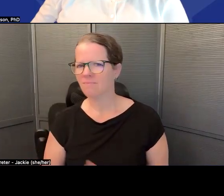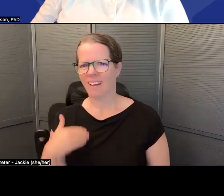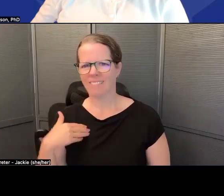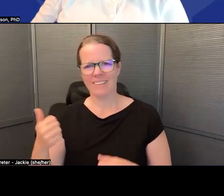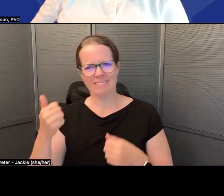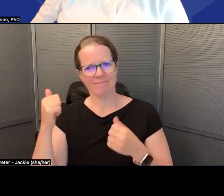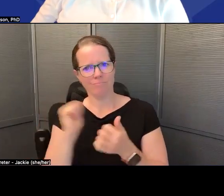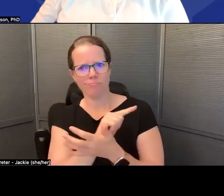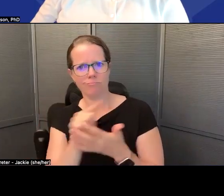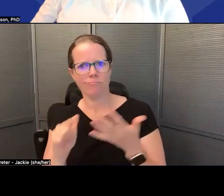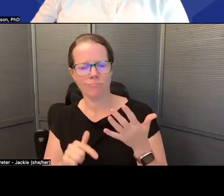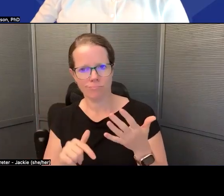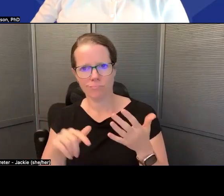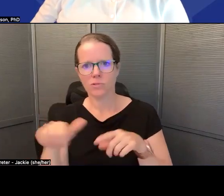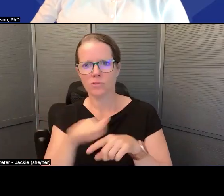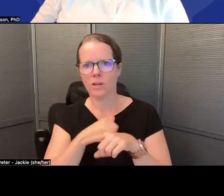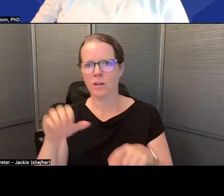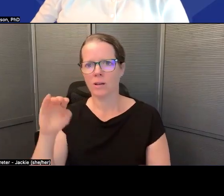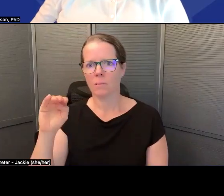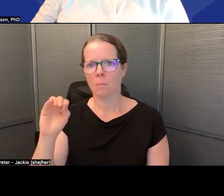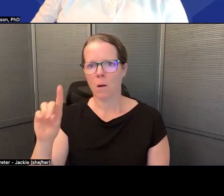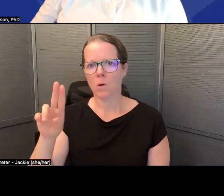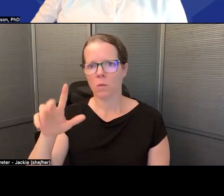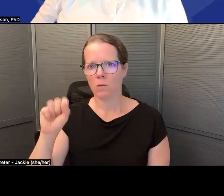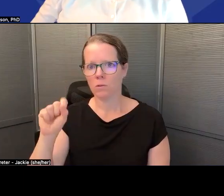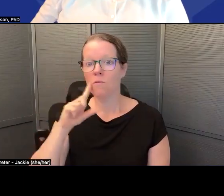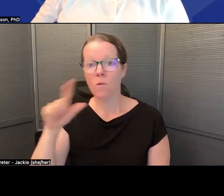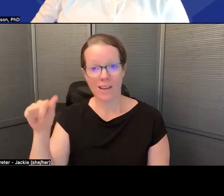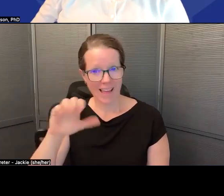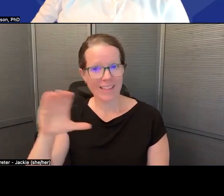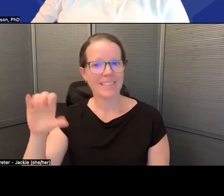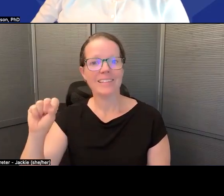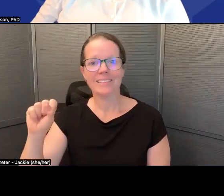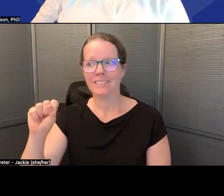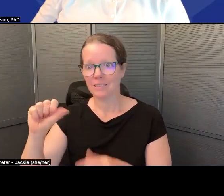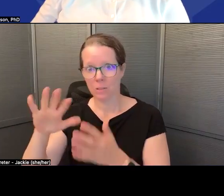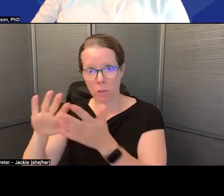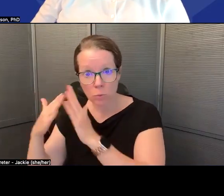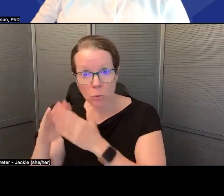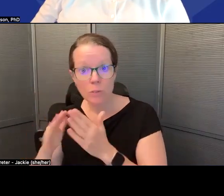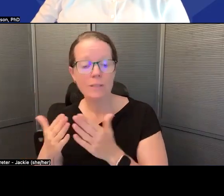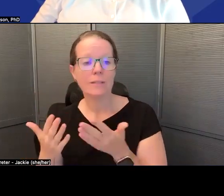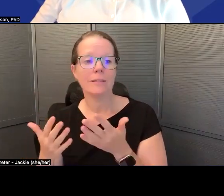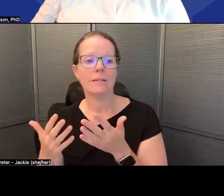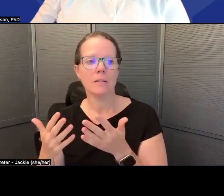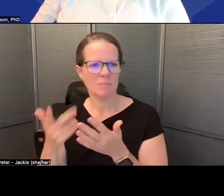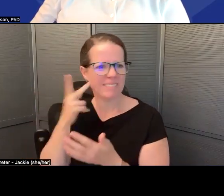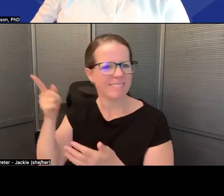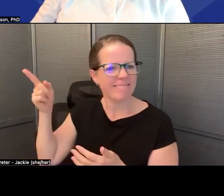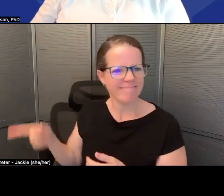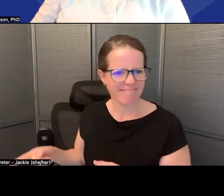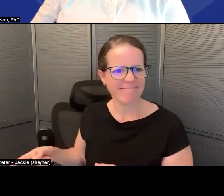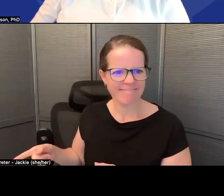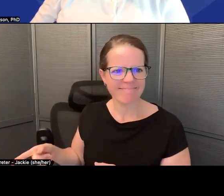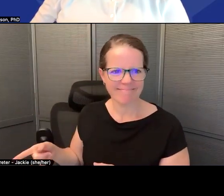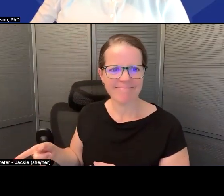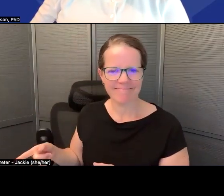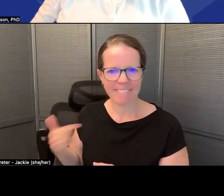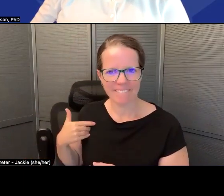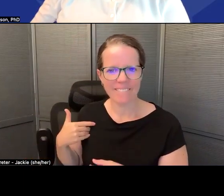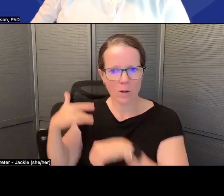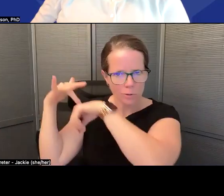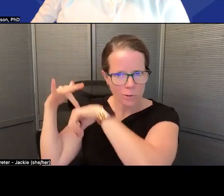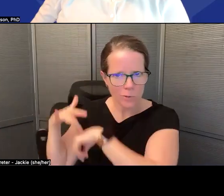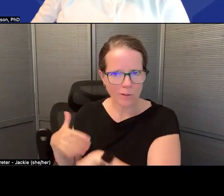for the ACCS agencies and community, and you can see the names here. We provide a variety of